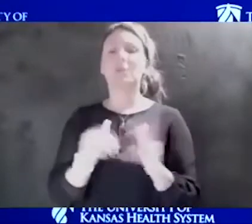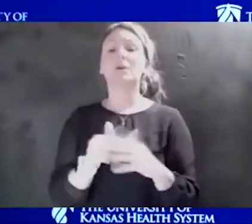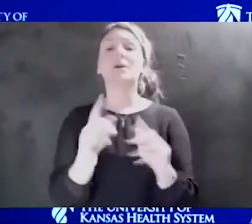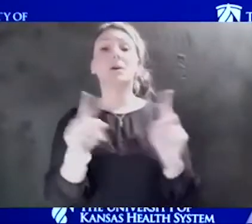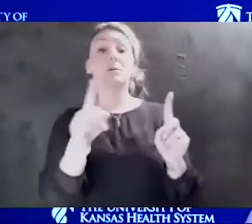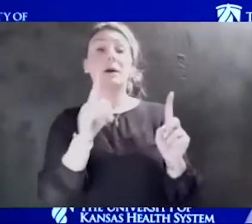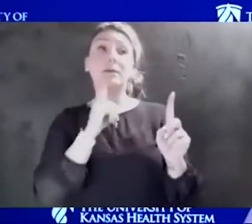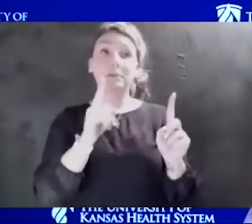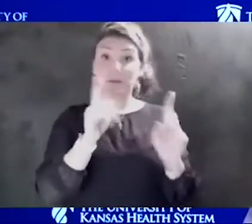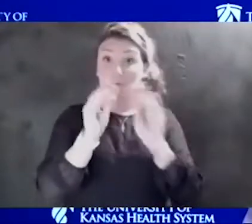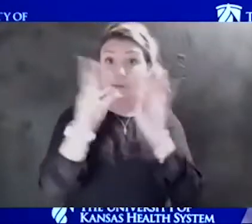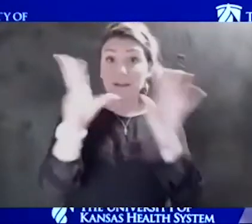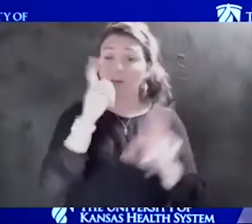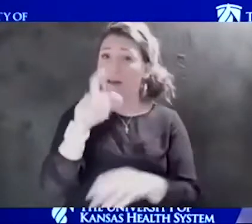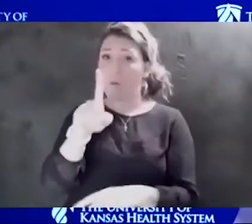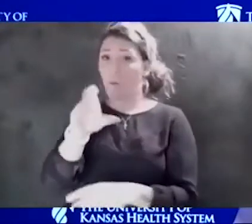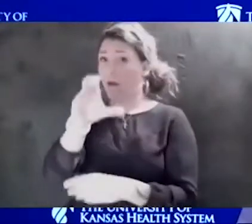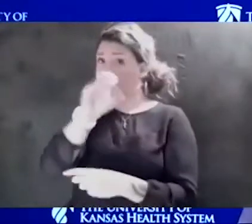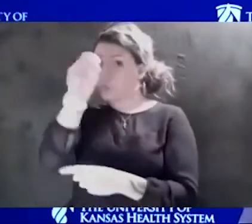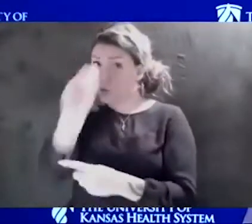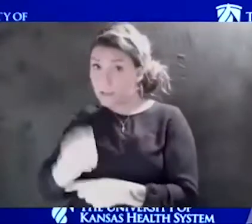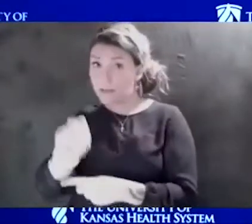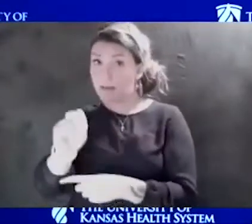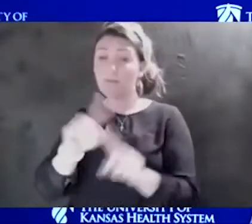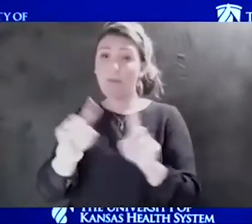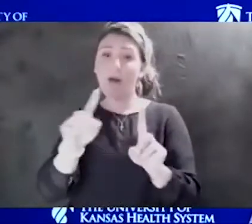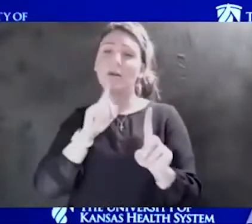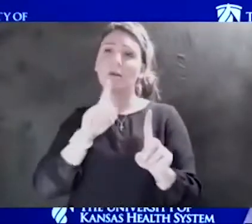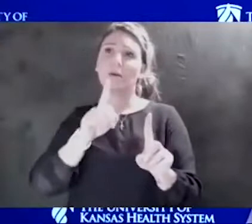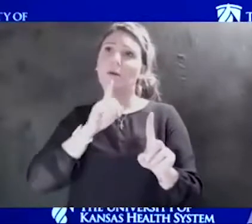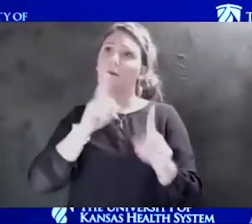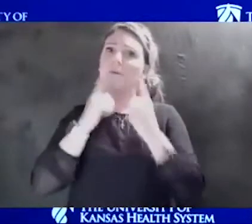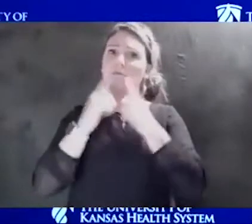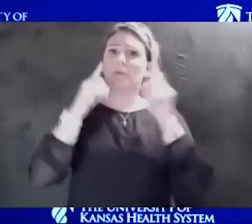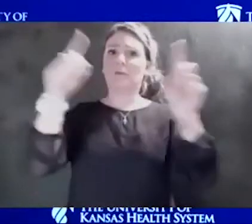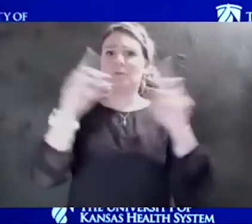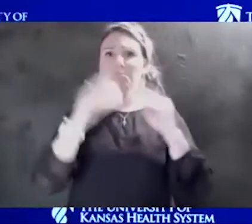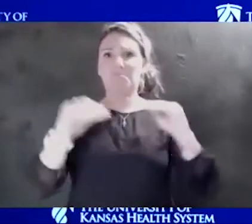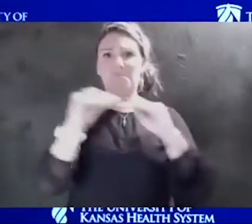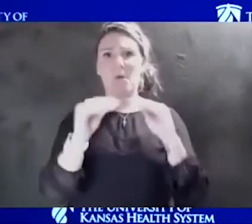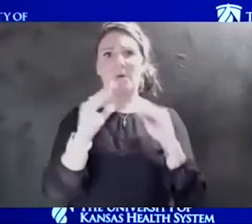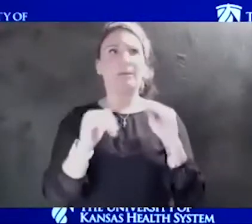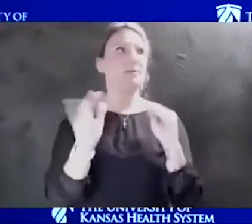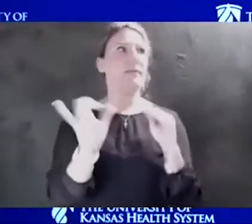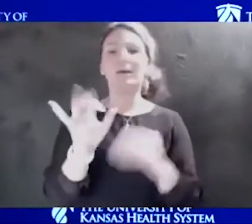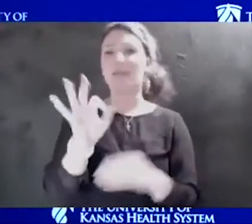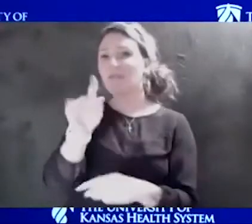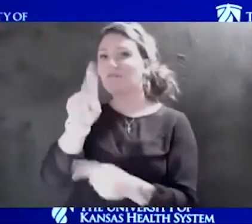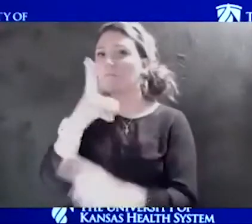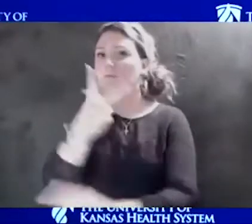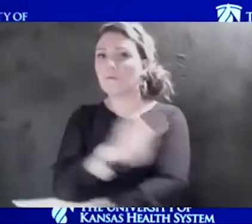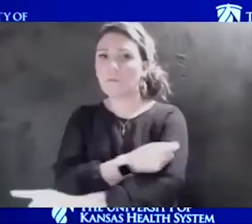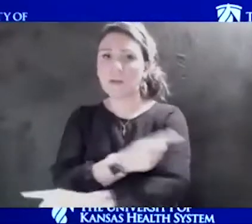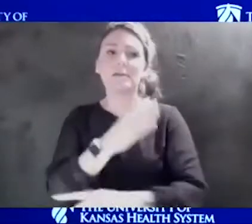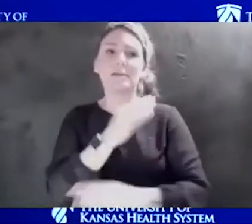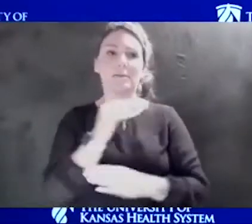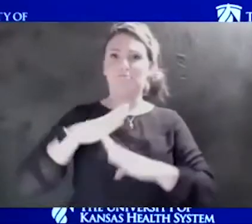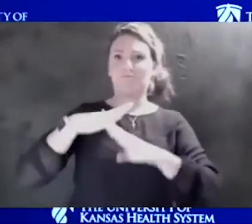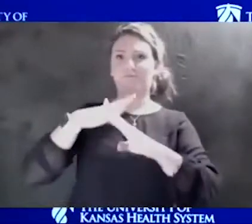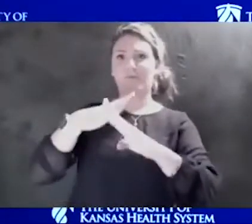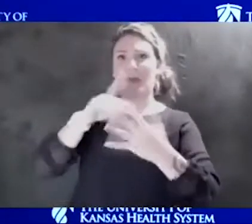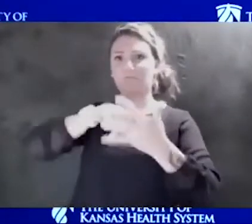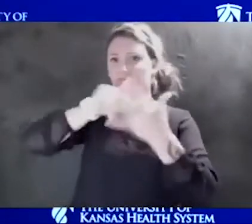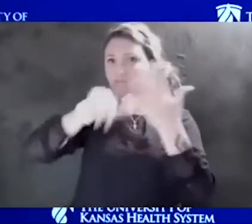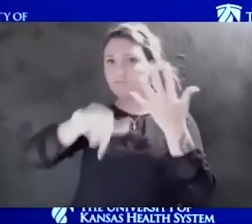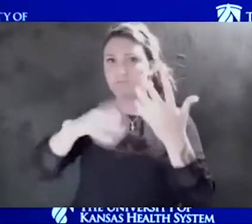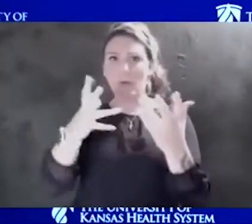100%, but they are extremely efficacious, much more efficacious than, say, influenza vaccine at preventing those things that we want to prevent, and that